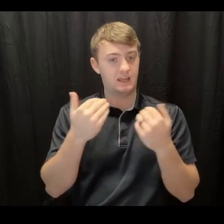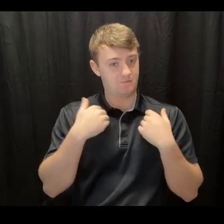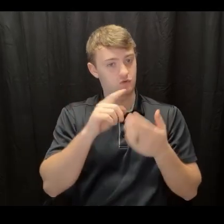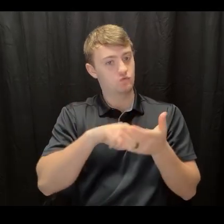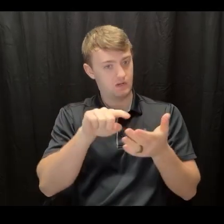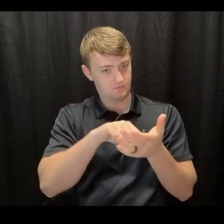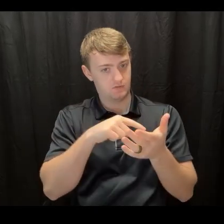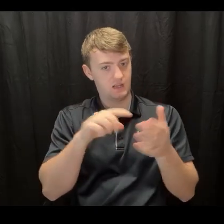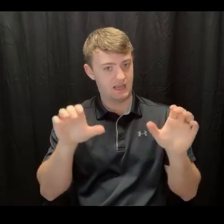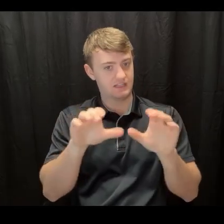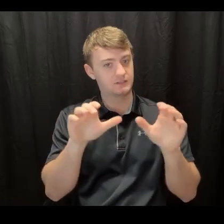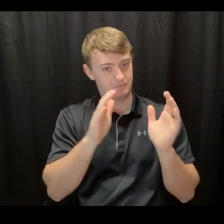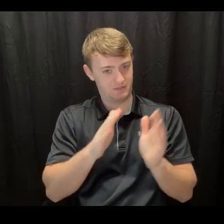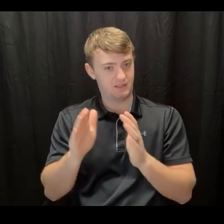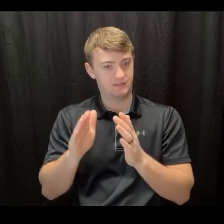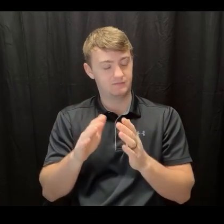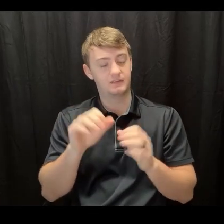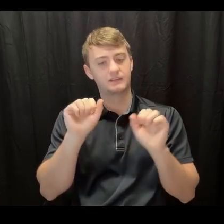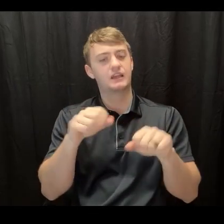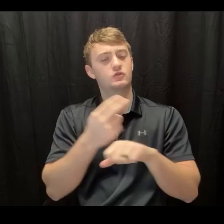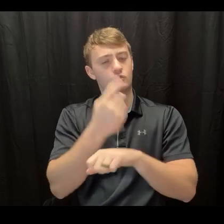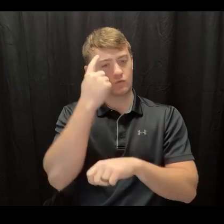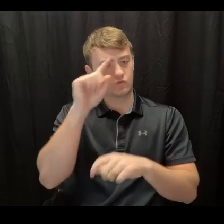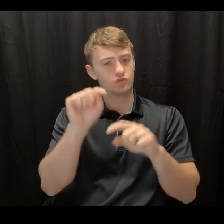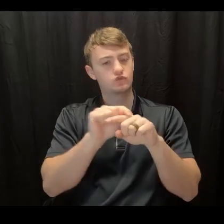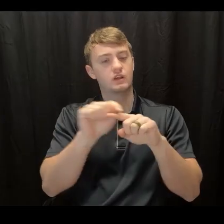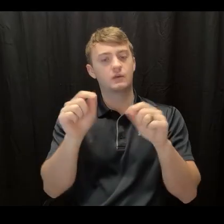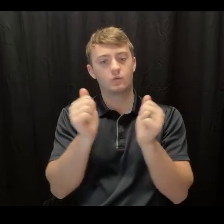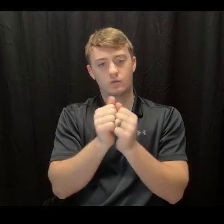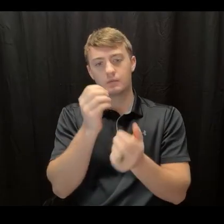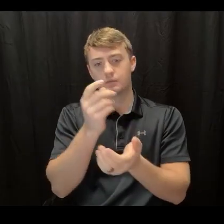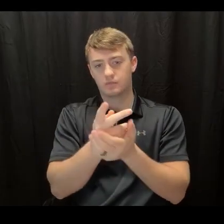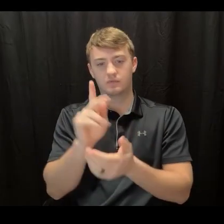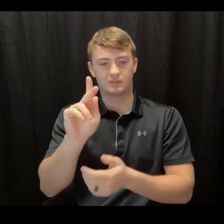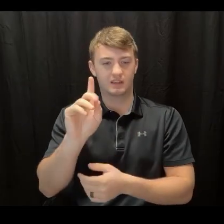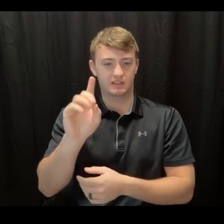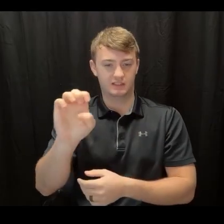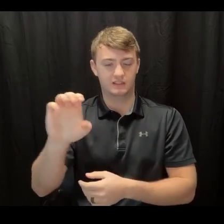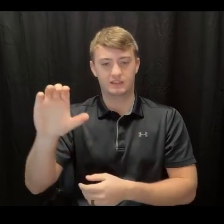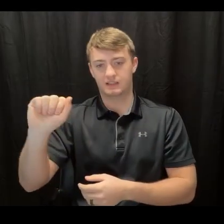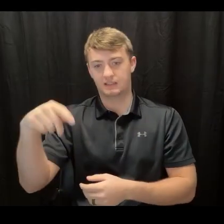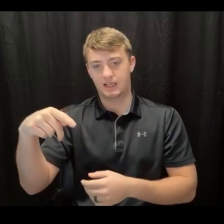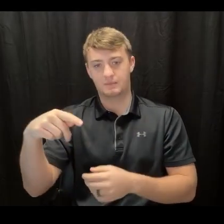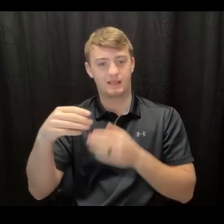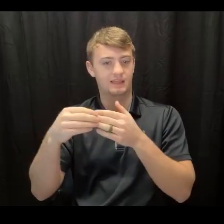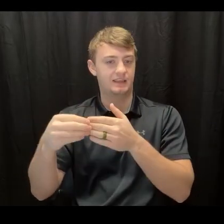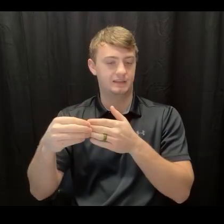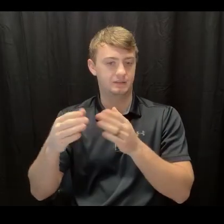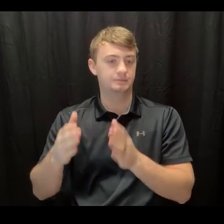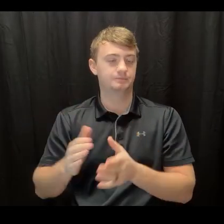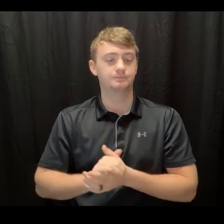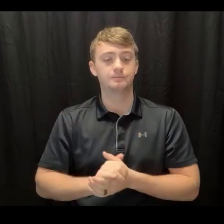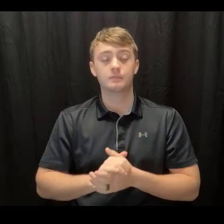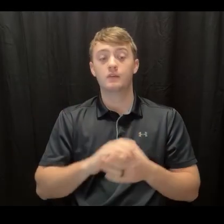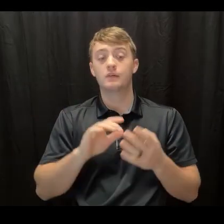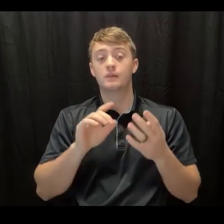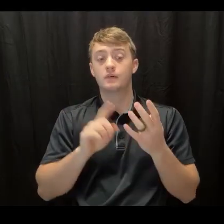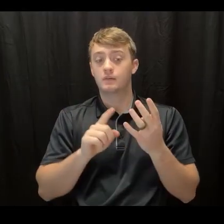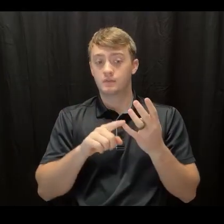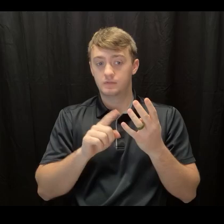has a corrective action plan, this can be used for training with the approval of the K-to-E CAP lead. And then